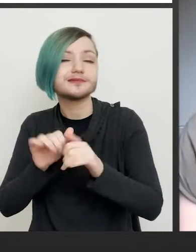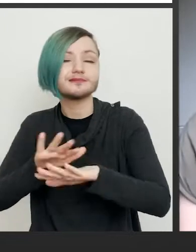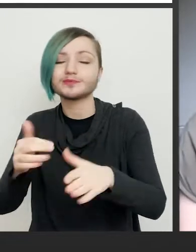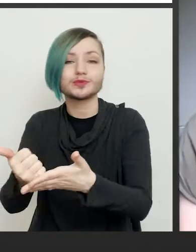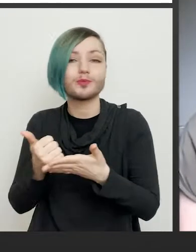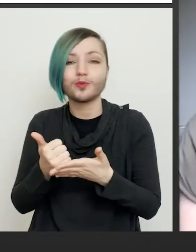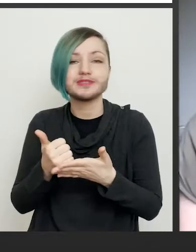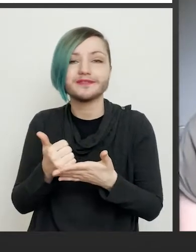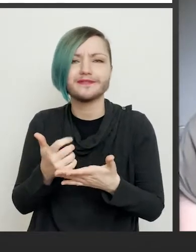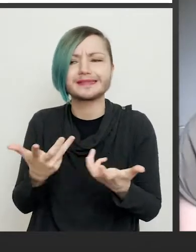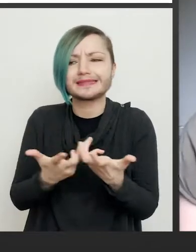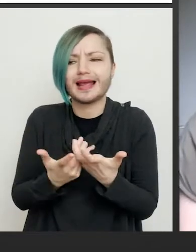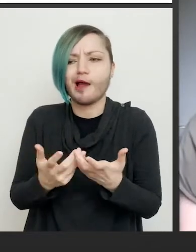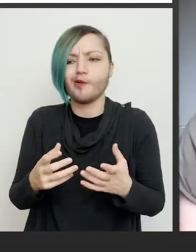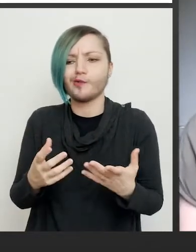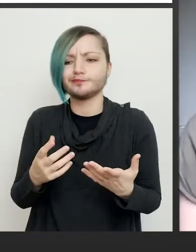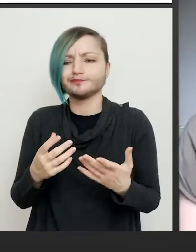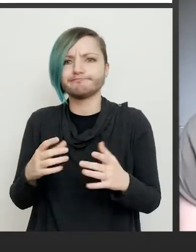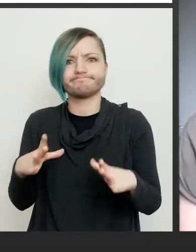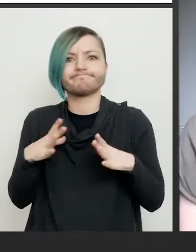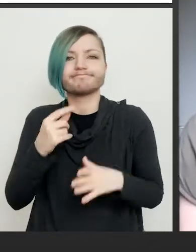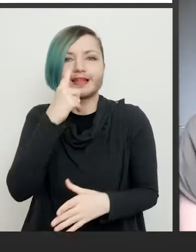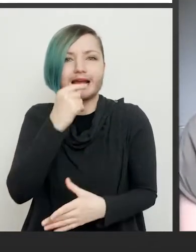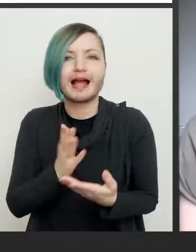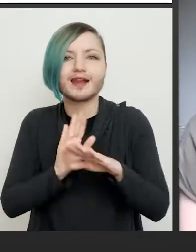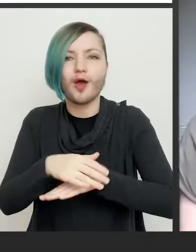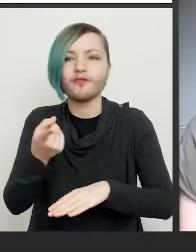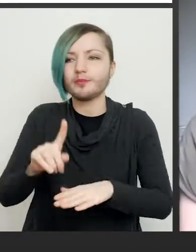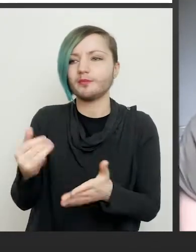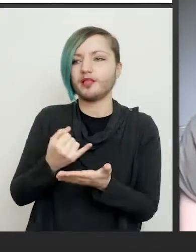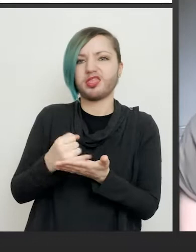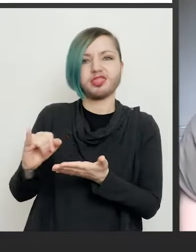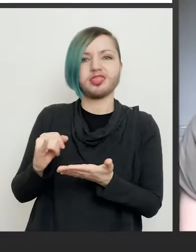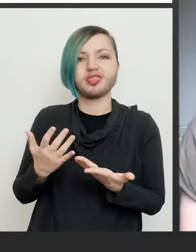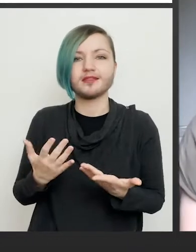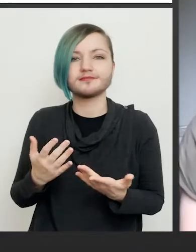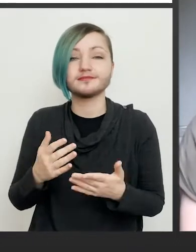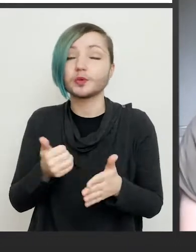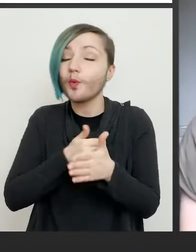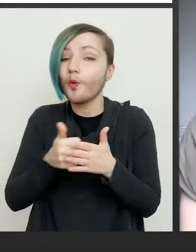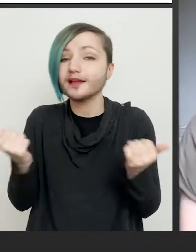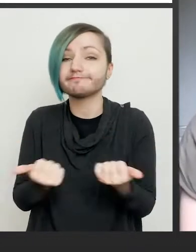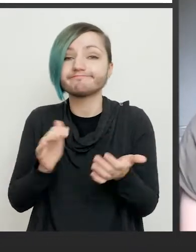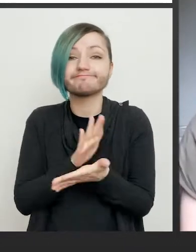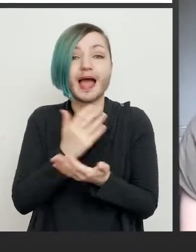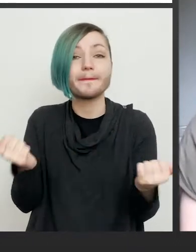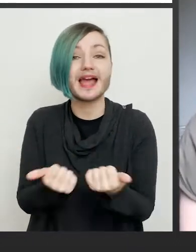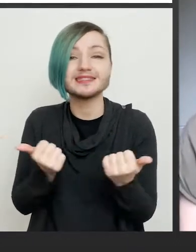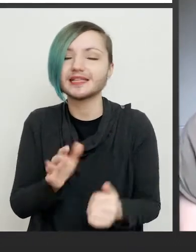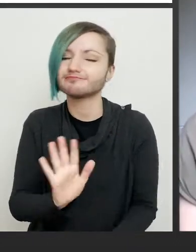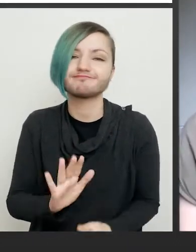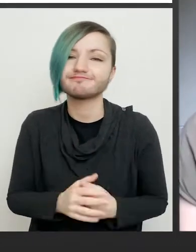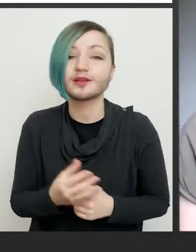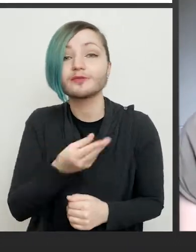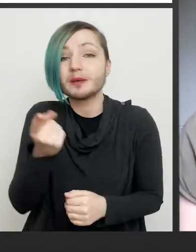might prepare yourself for that, because Yeah. it isn't always, you know, a fairy tale ending. For some Yeah. people it